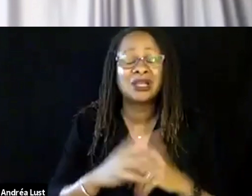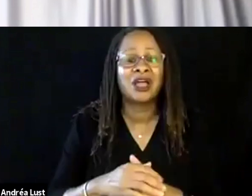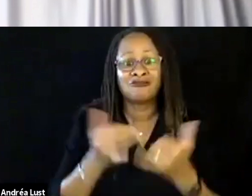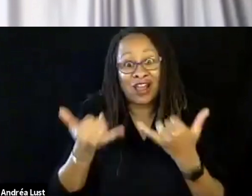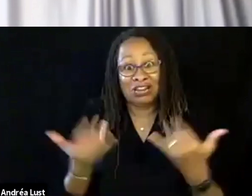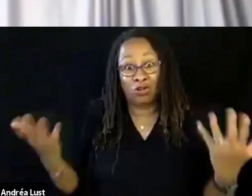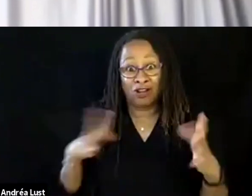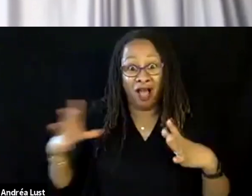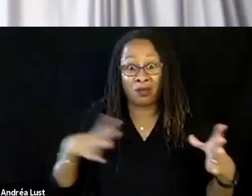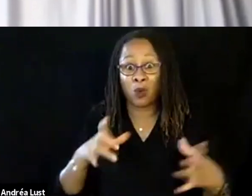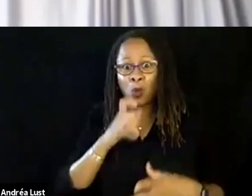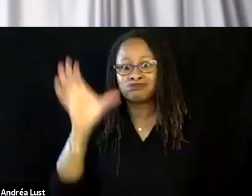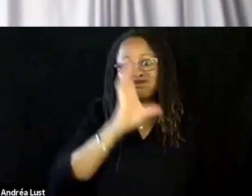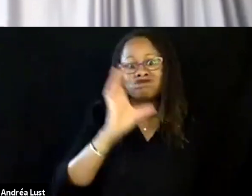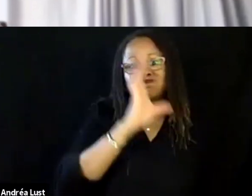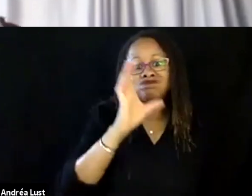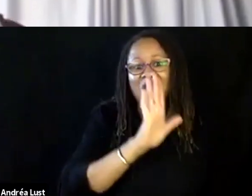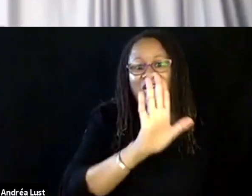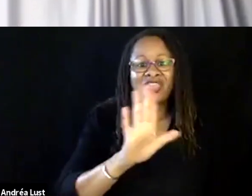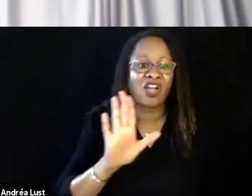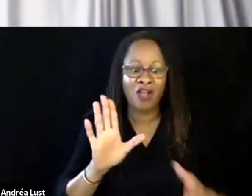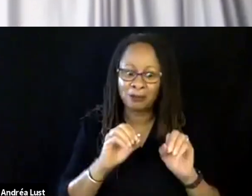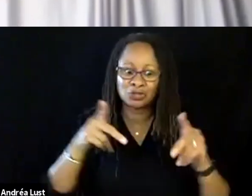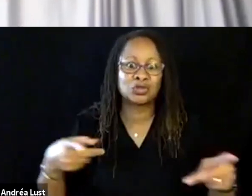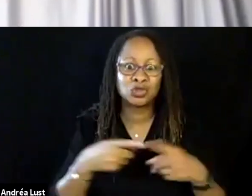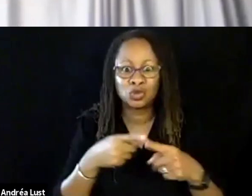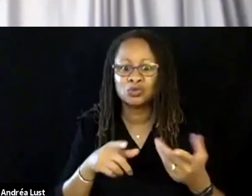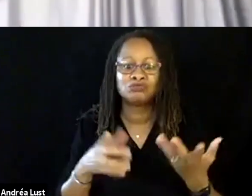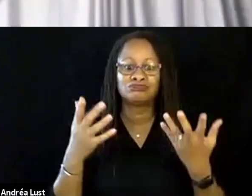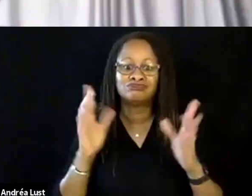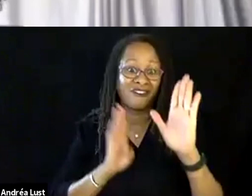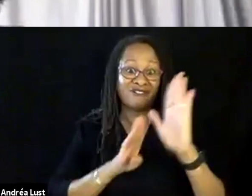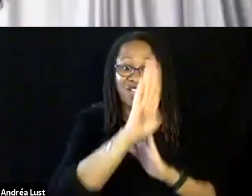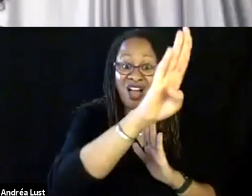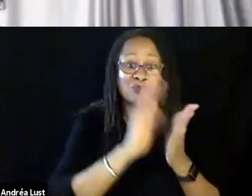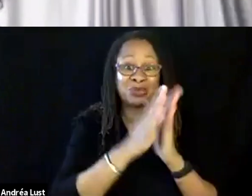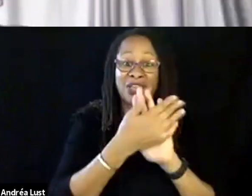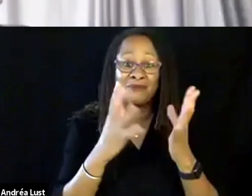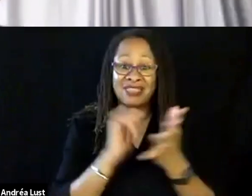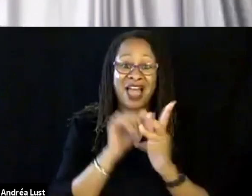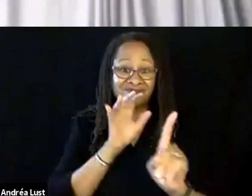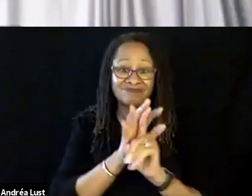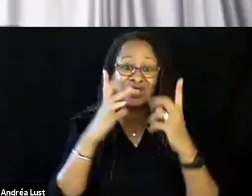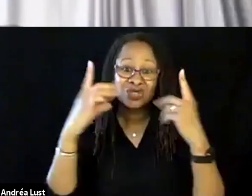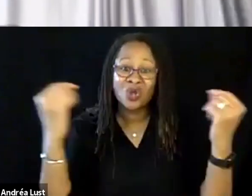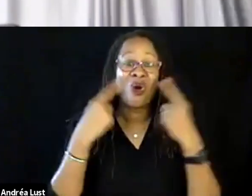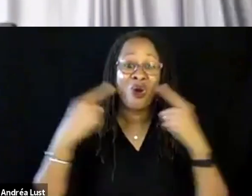here in Hollywood that are looking for their chance to just be that star, so that people can